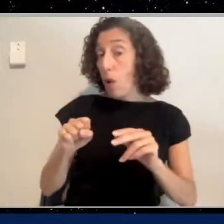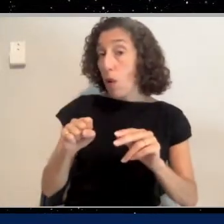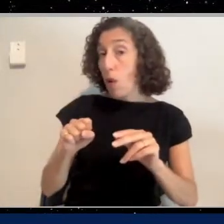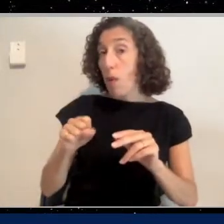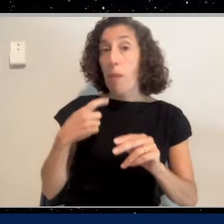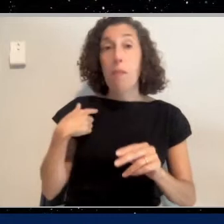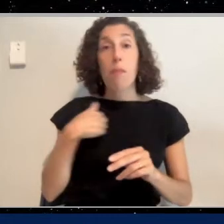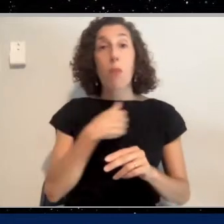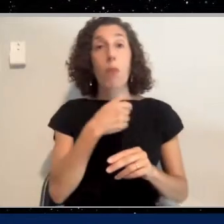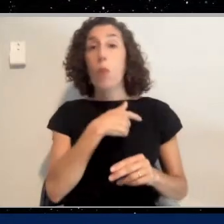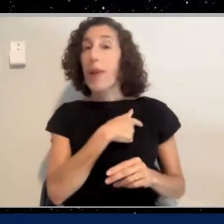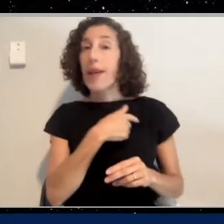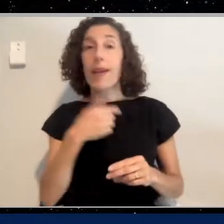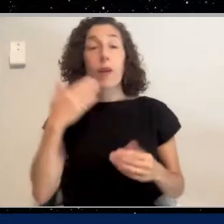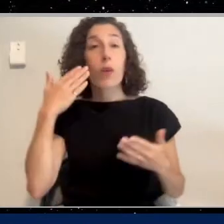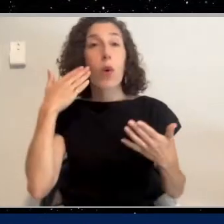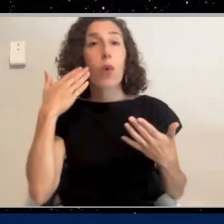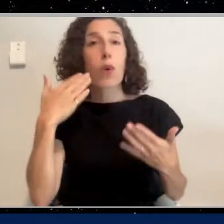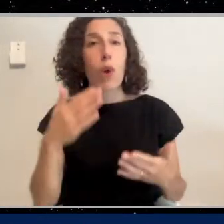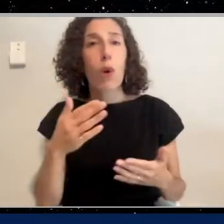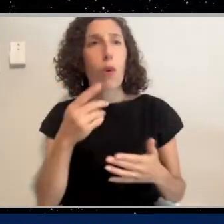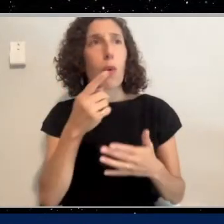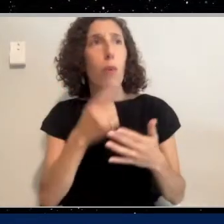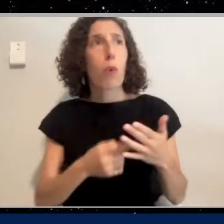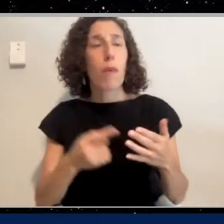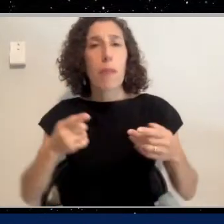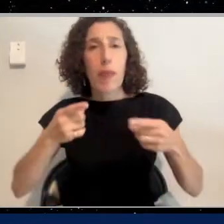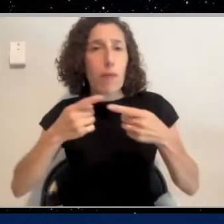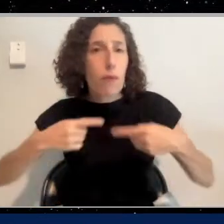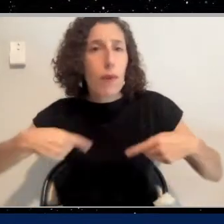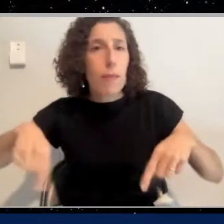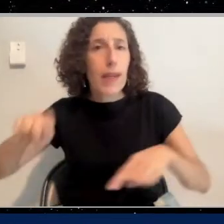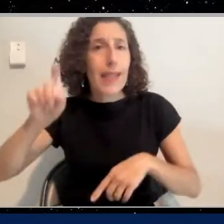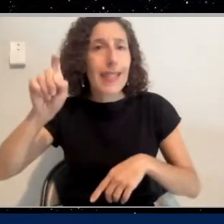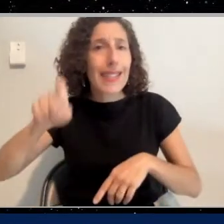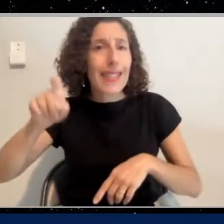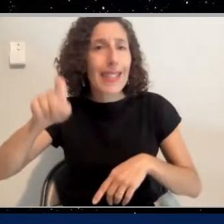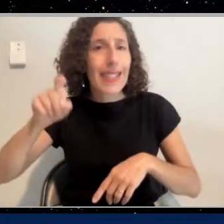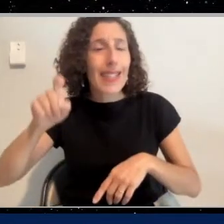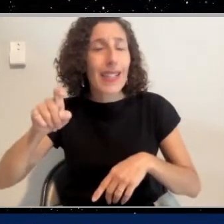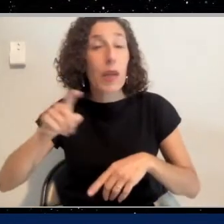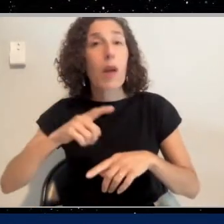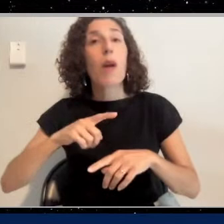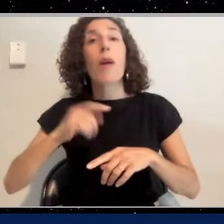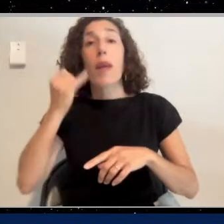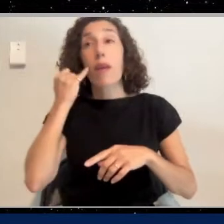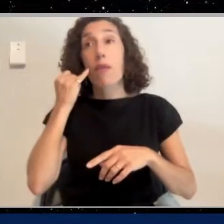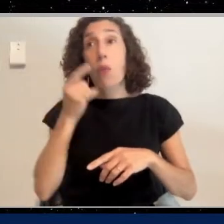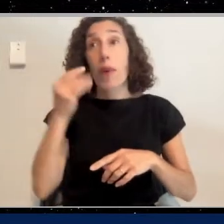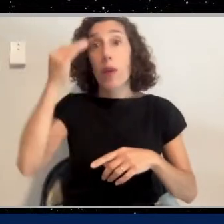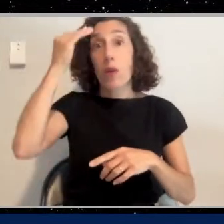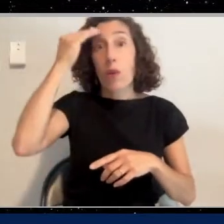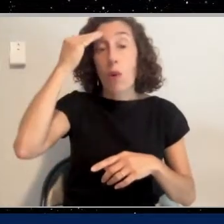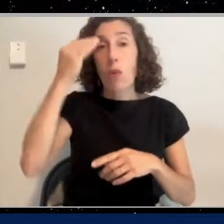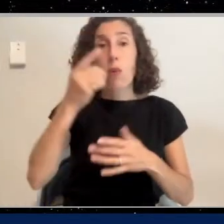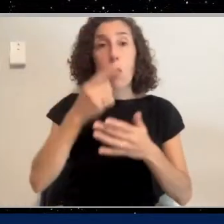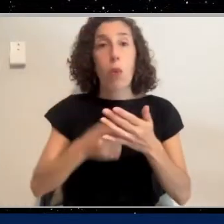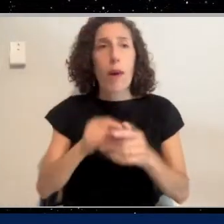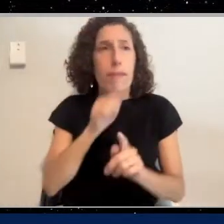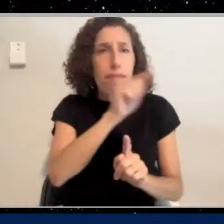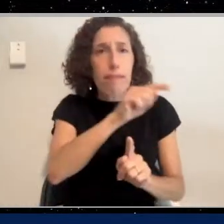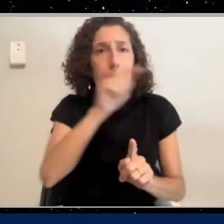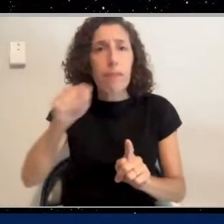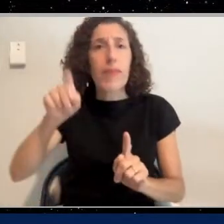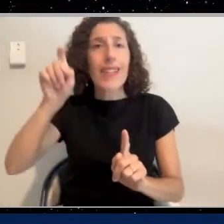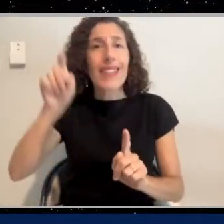a exhibit can be. And as things become a little bit more concrete, as things sort of get